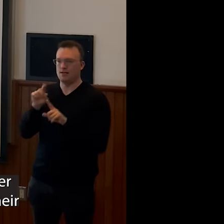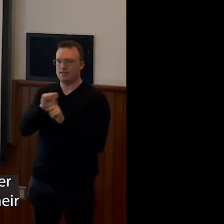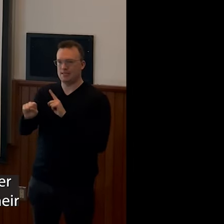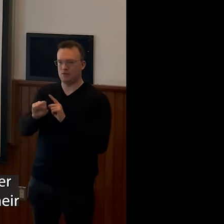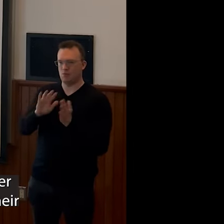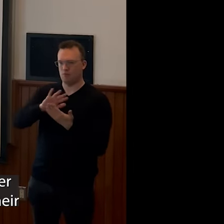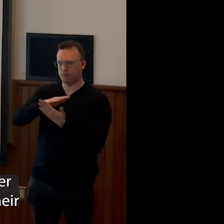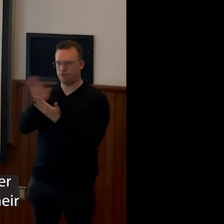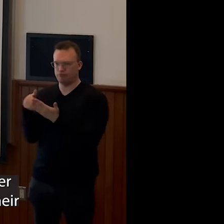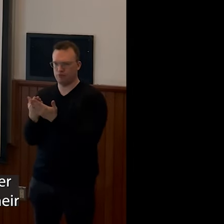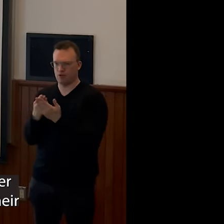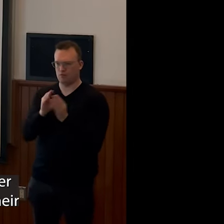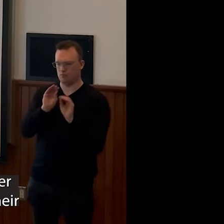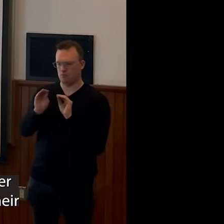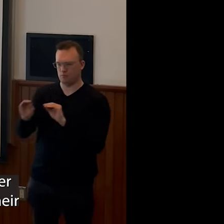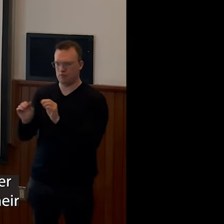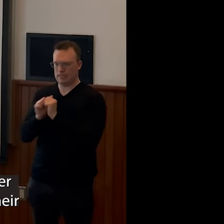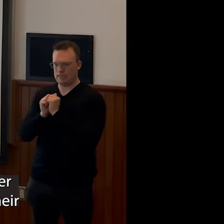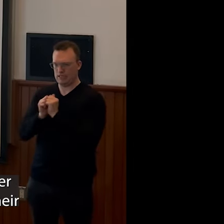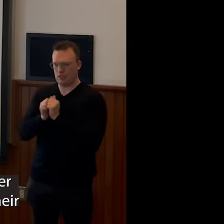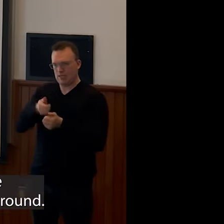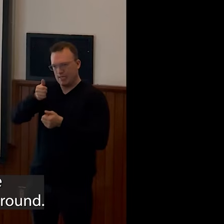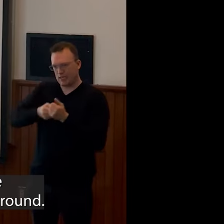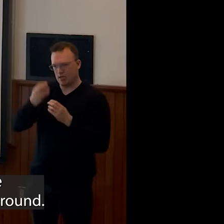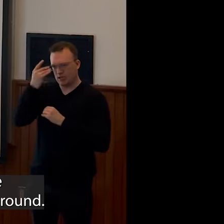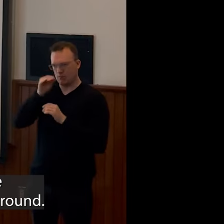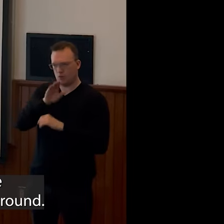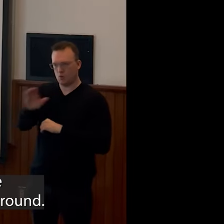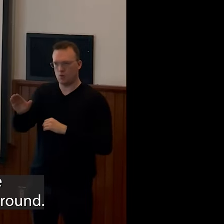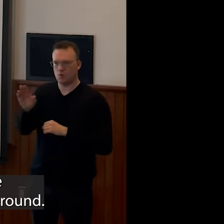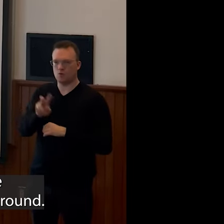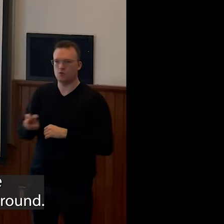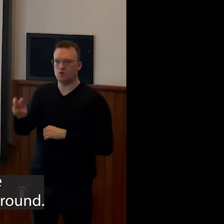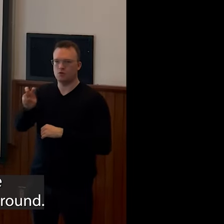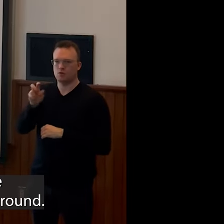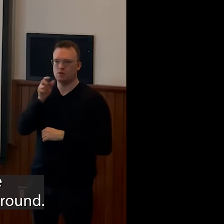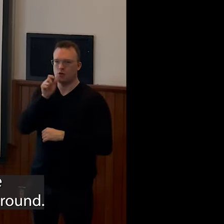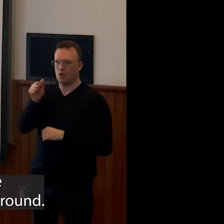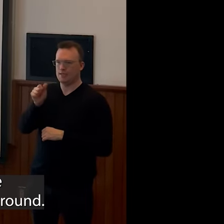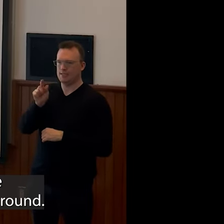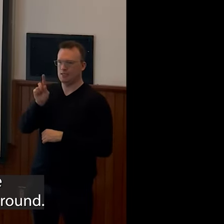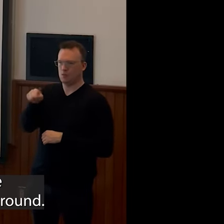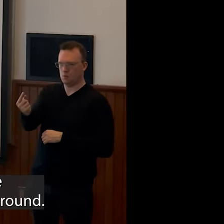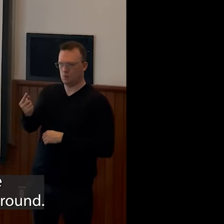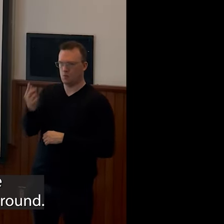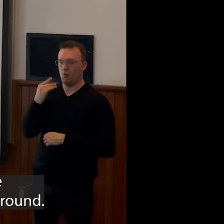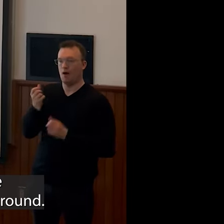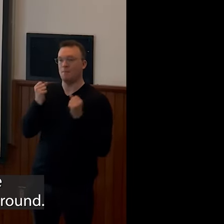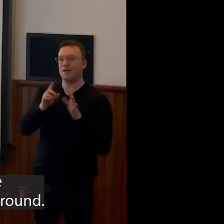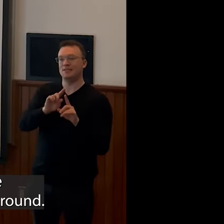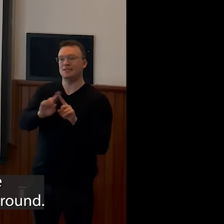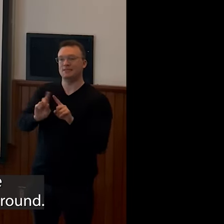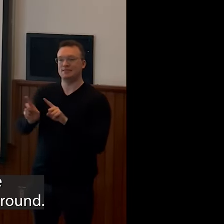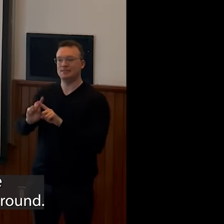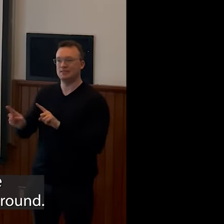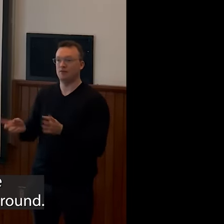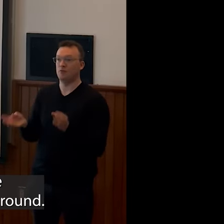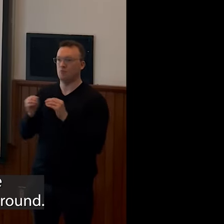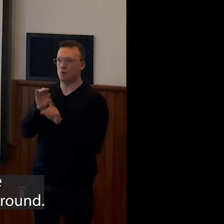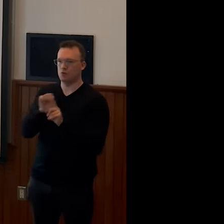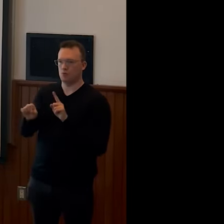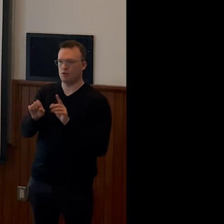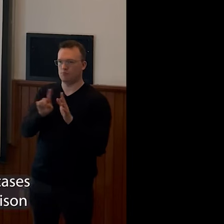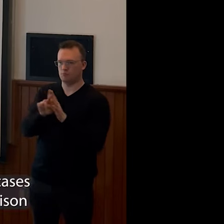together and to think about each one of their journey is not single. It's because there are many more of these